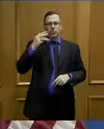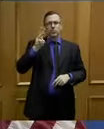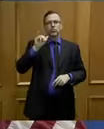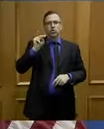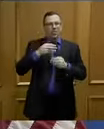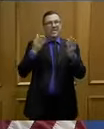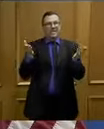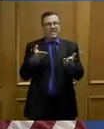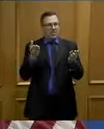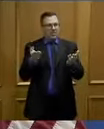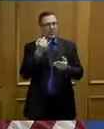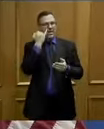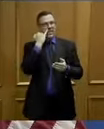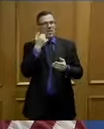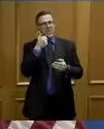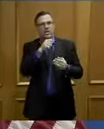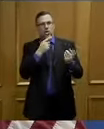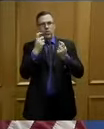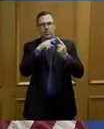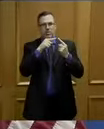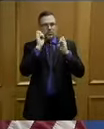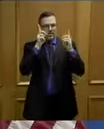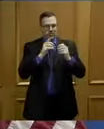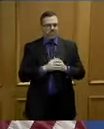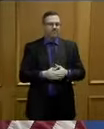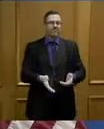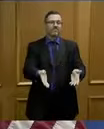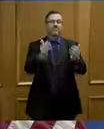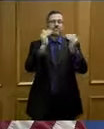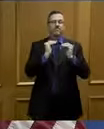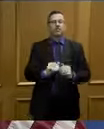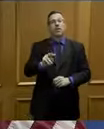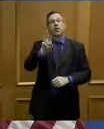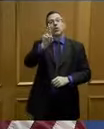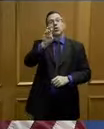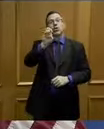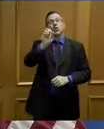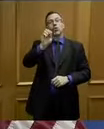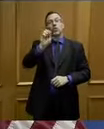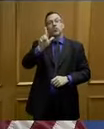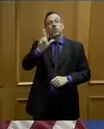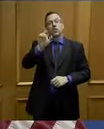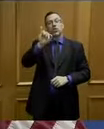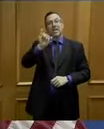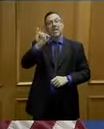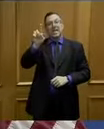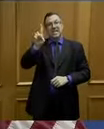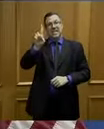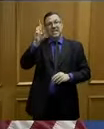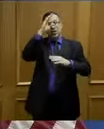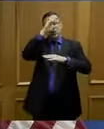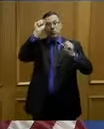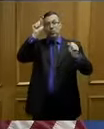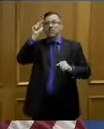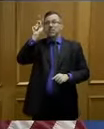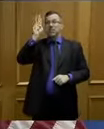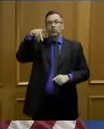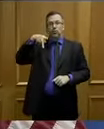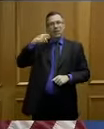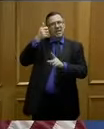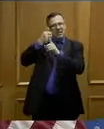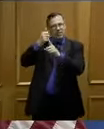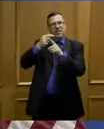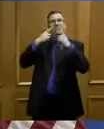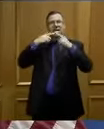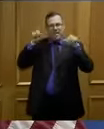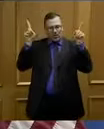education. I also want to talk about a couple other deadlines. Real ID. President Trump announced yesterday that he was going